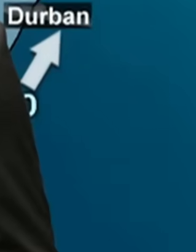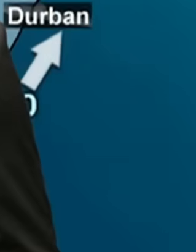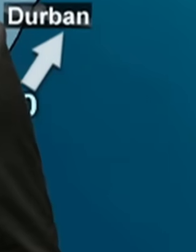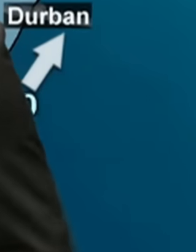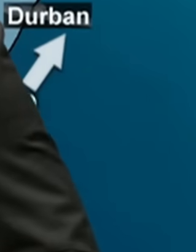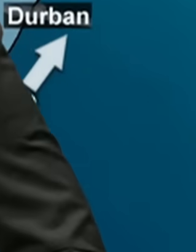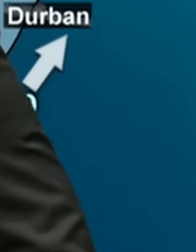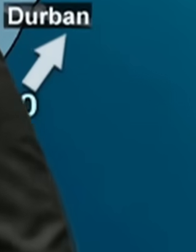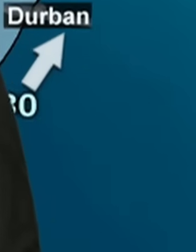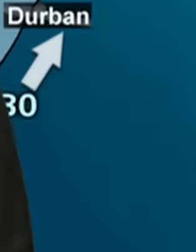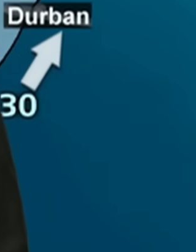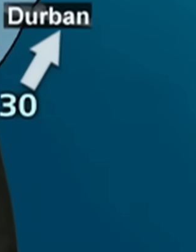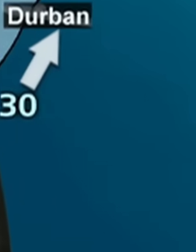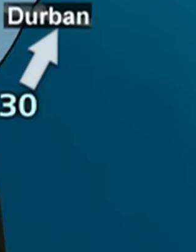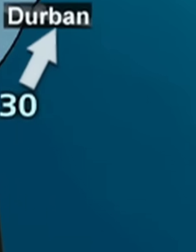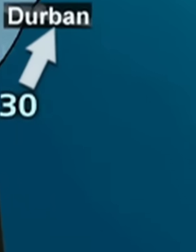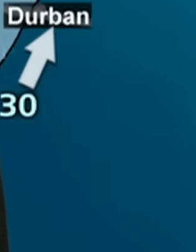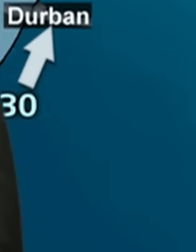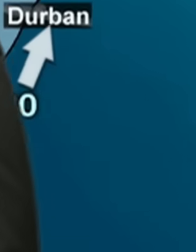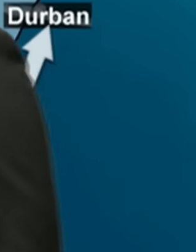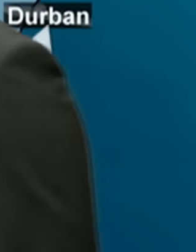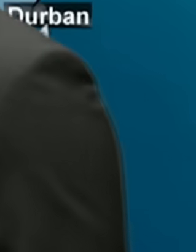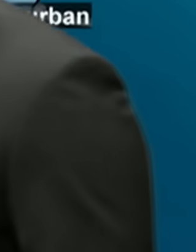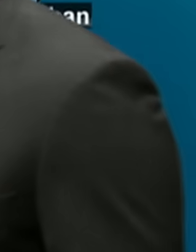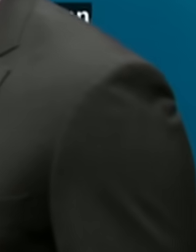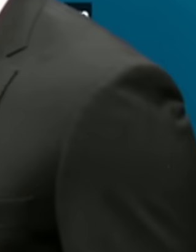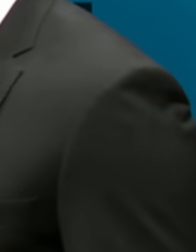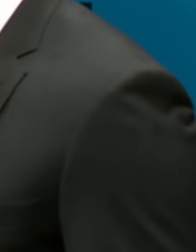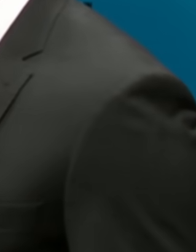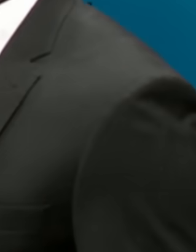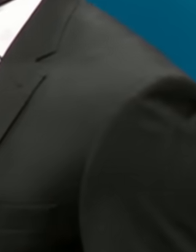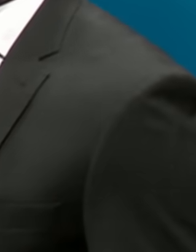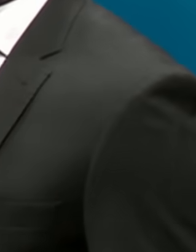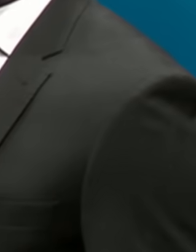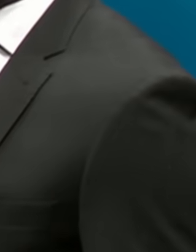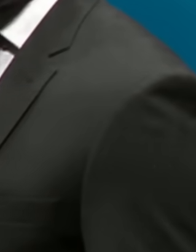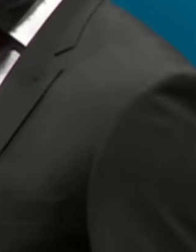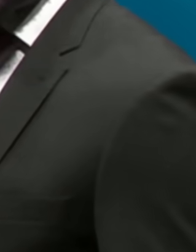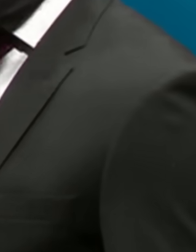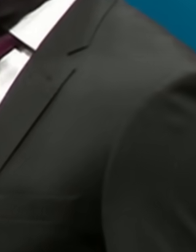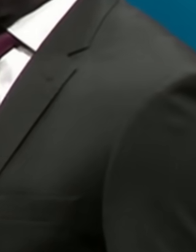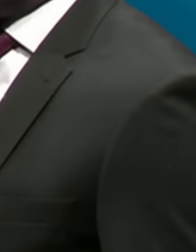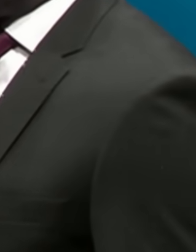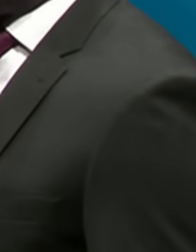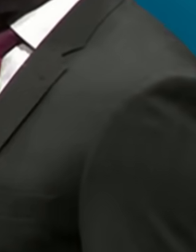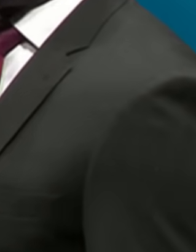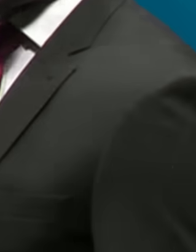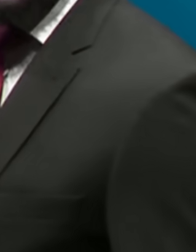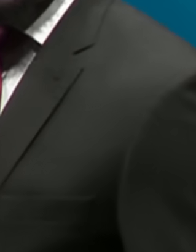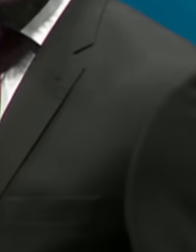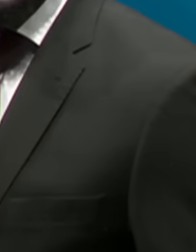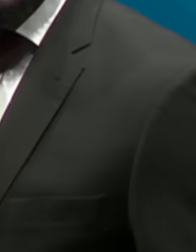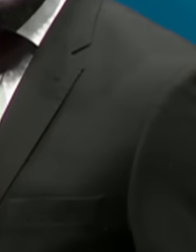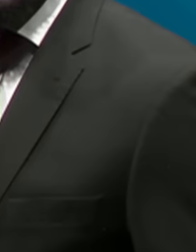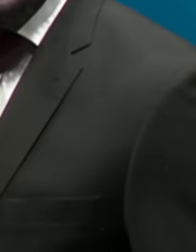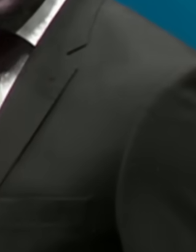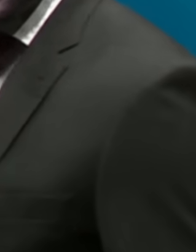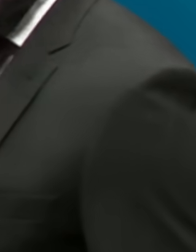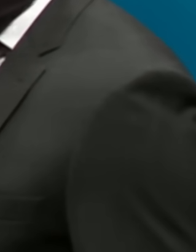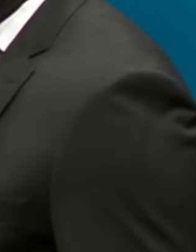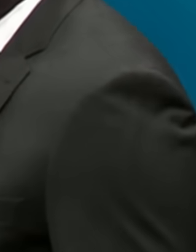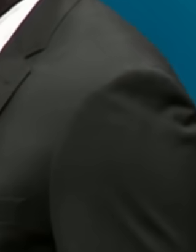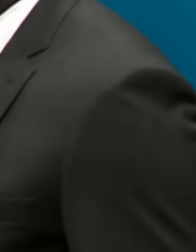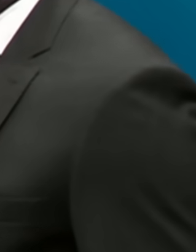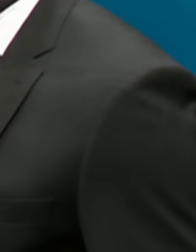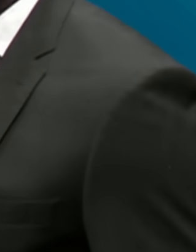Thato kgaitsedi ke a leboa babui madumme go tsabelepe ha re shebile hona ka haro ka pa bophirima ka pa leboa go tla jwalo ka haro ka pa botšhabela ha o pula tse beletseng